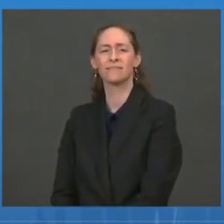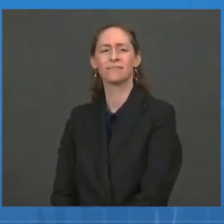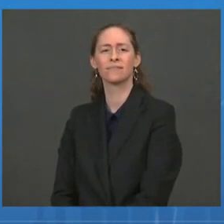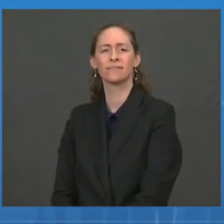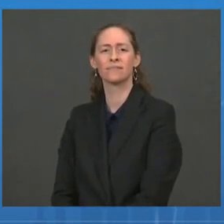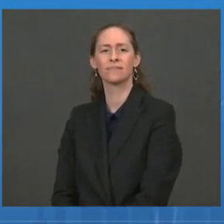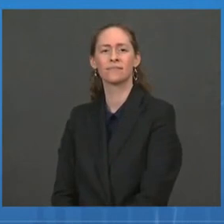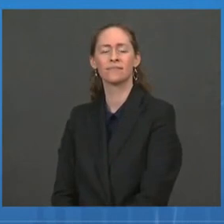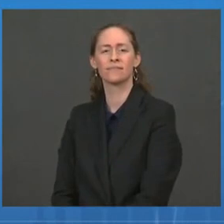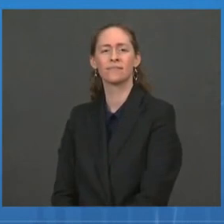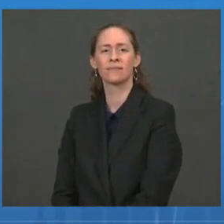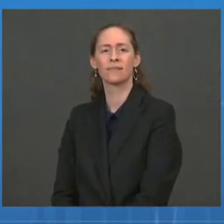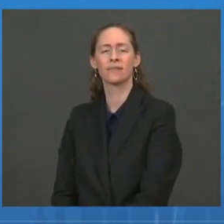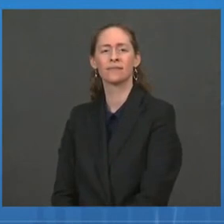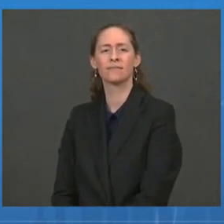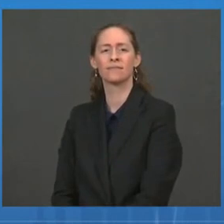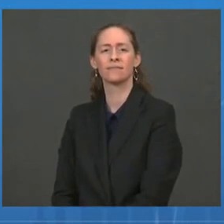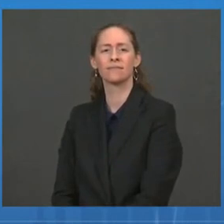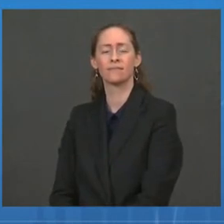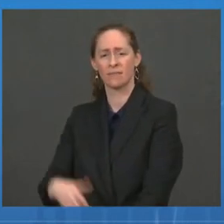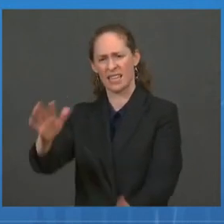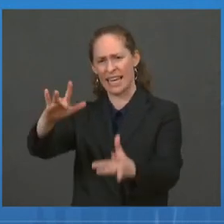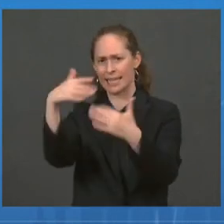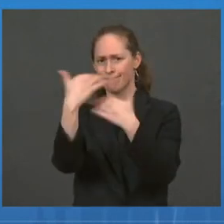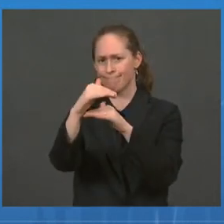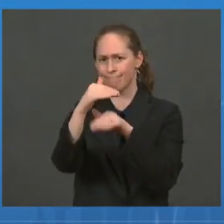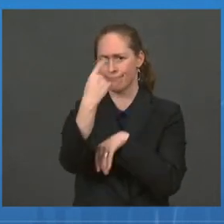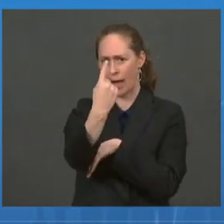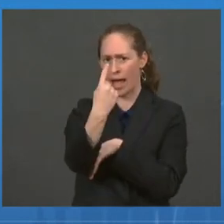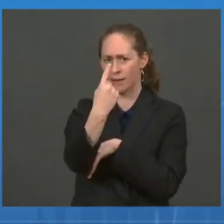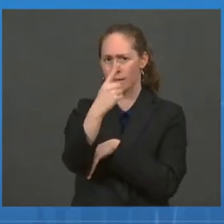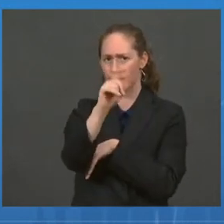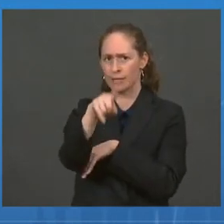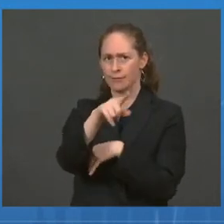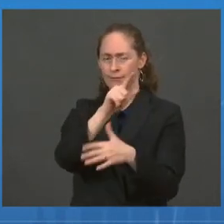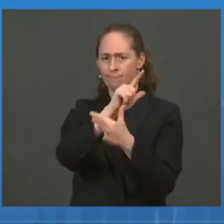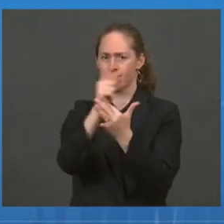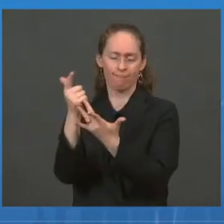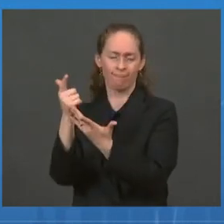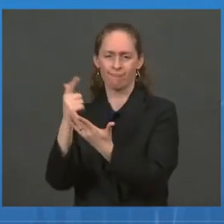to one question as i always say but especially today uh first let's go to caitlin collins at cnn